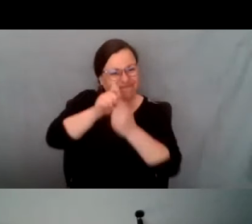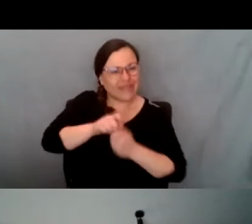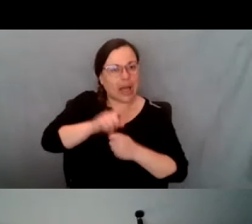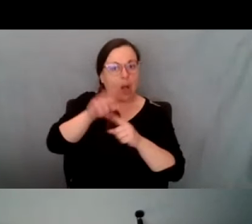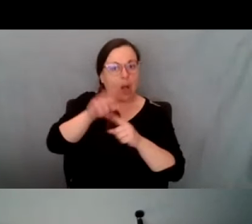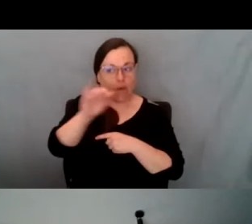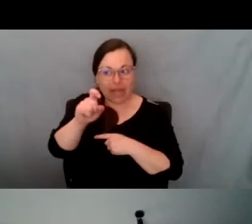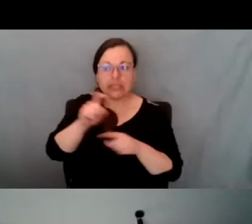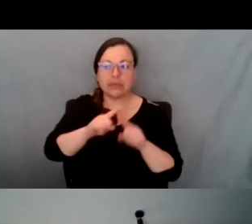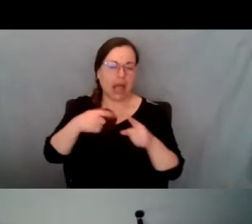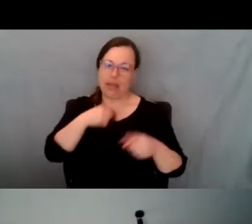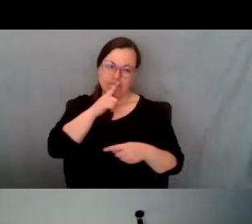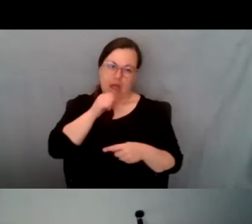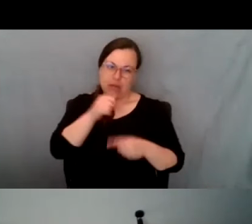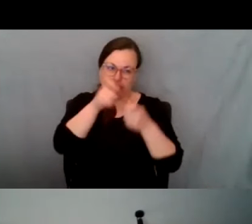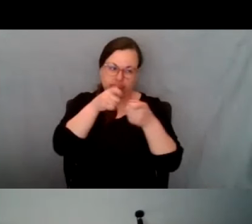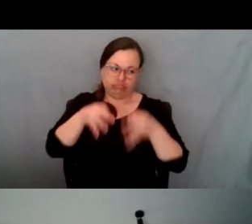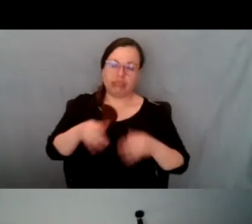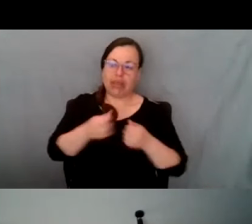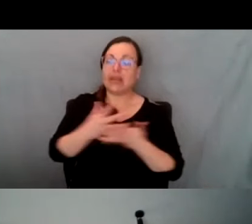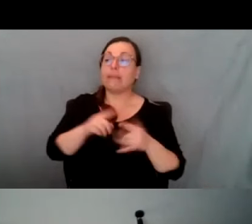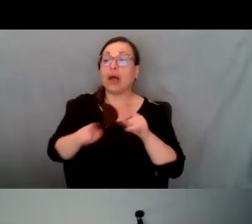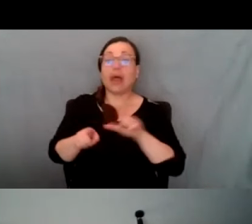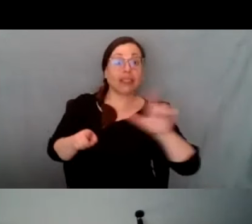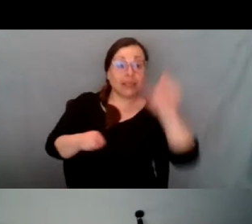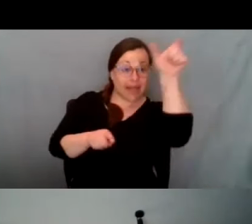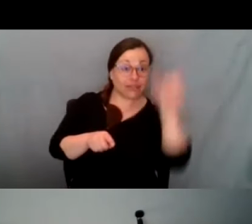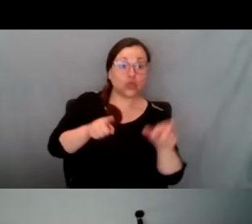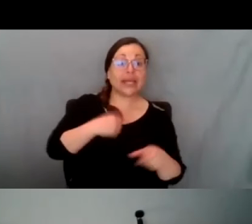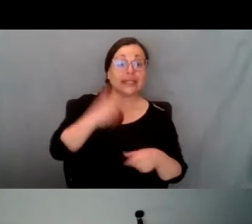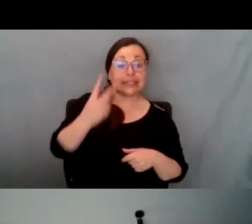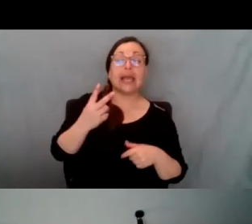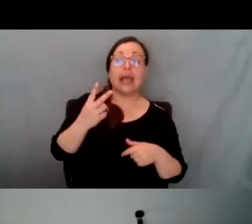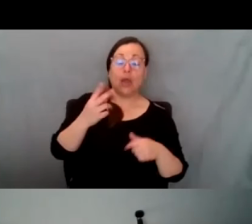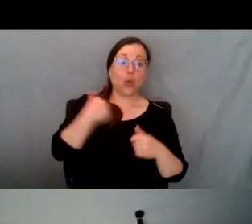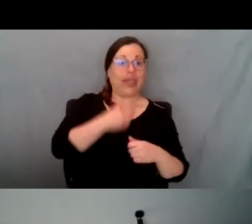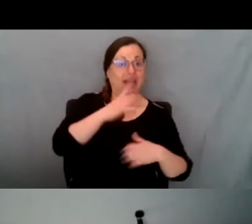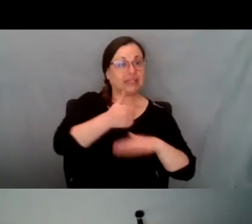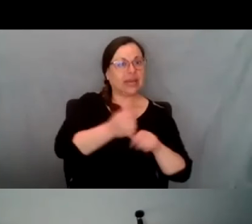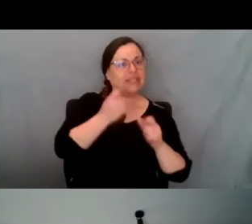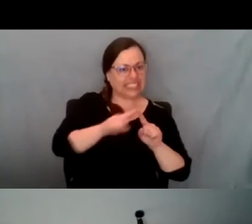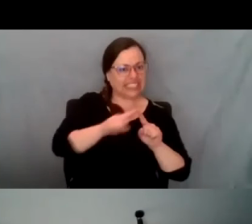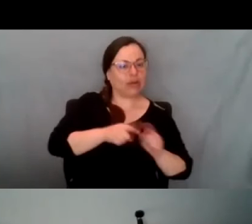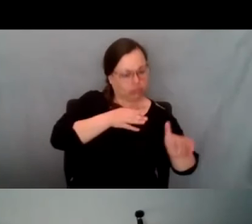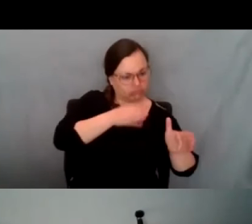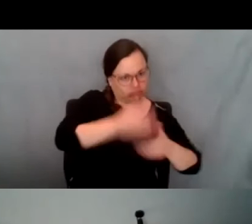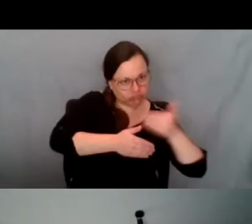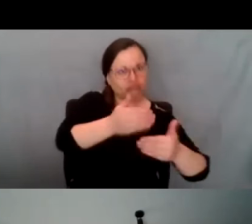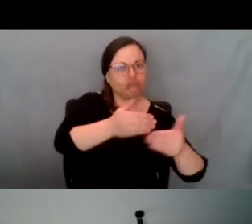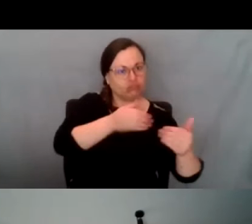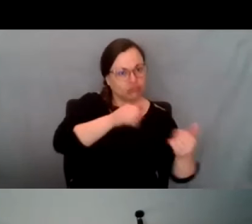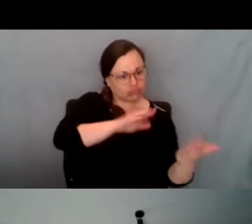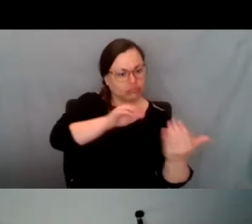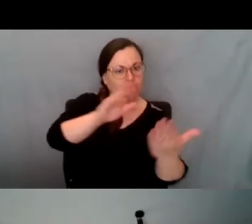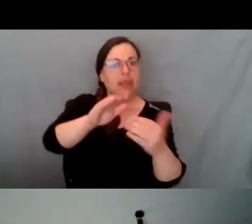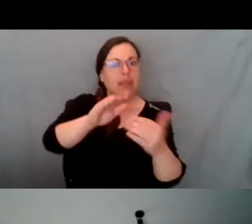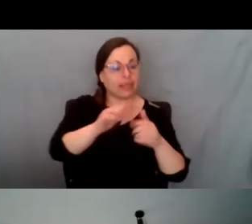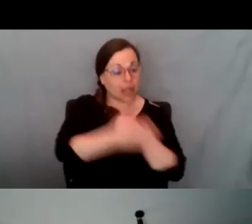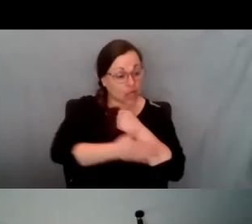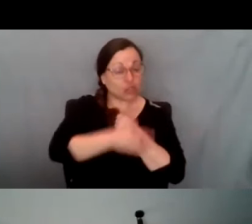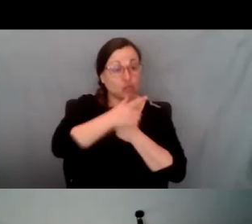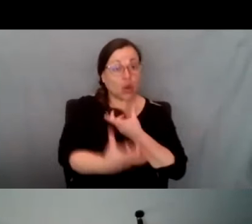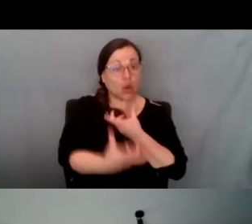set up a number of mechanisms that ensure that the countries are part of of rolling this out and that are part of the